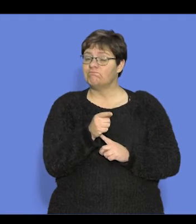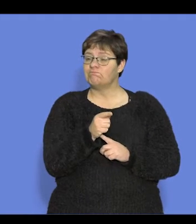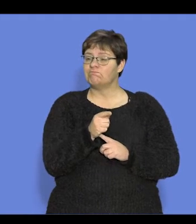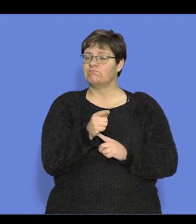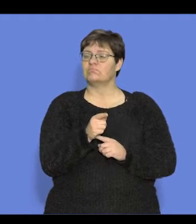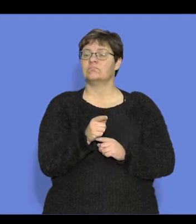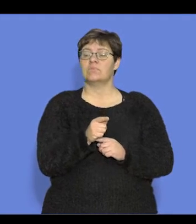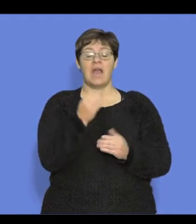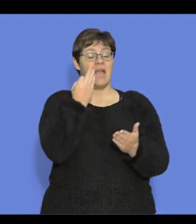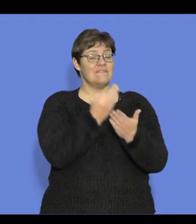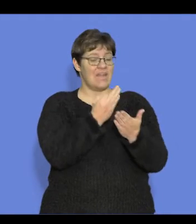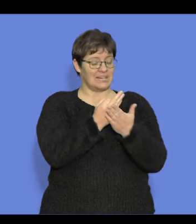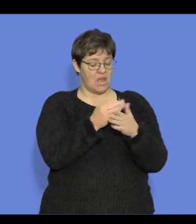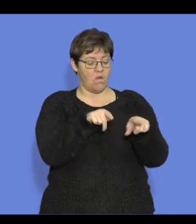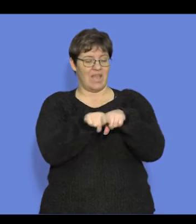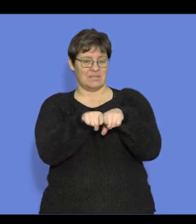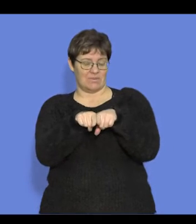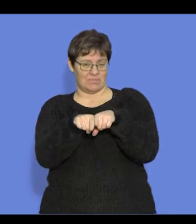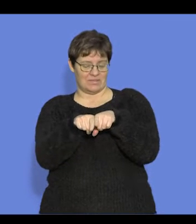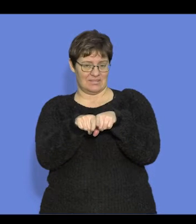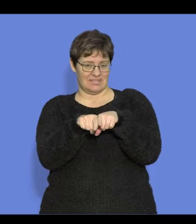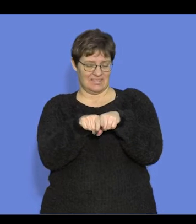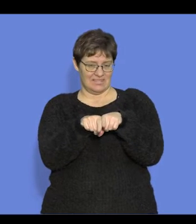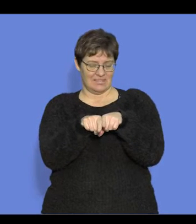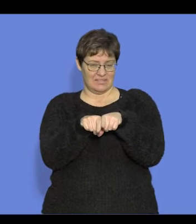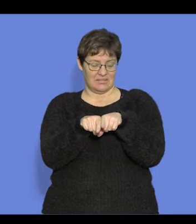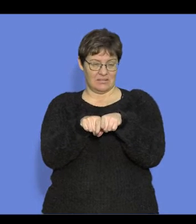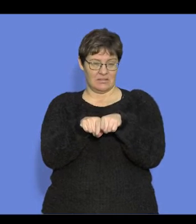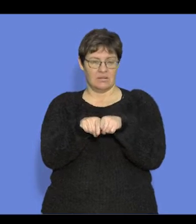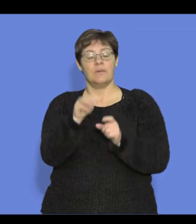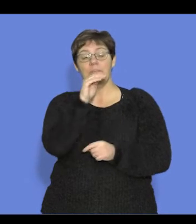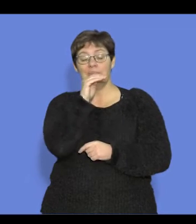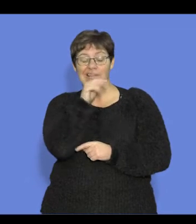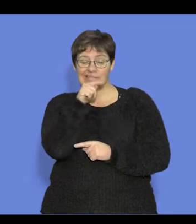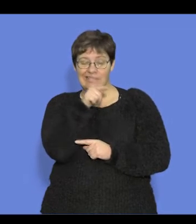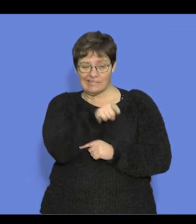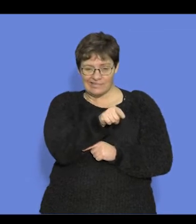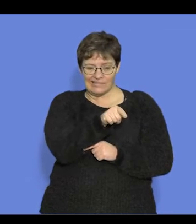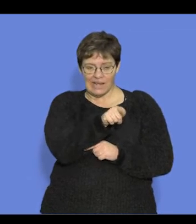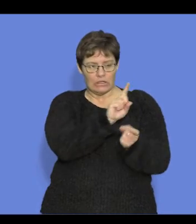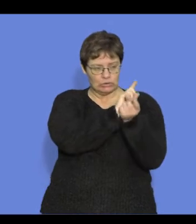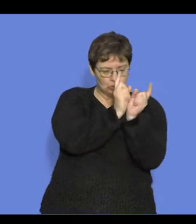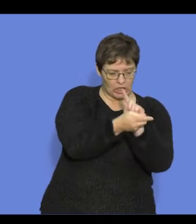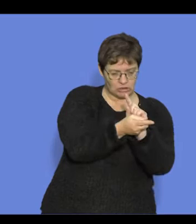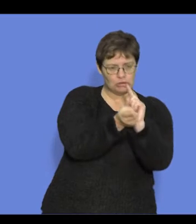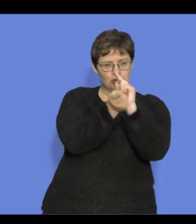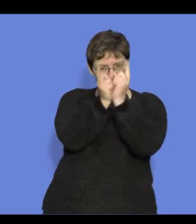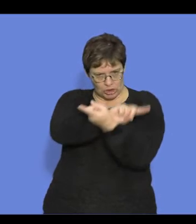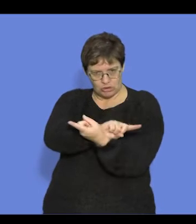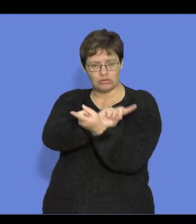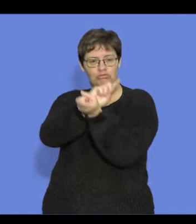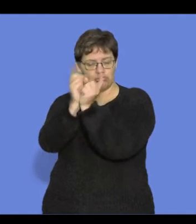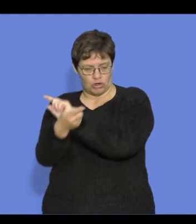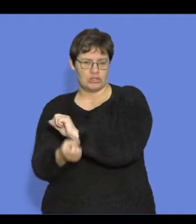are factors of an experiment which can cause